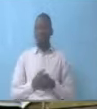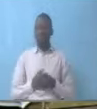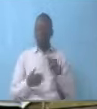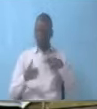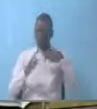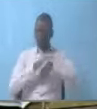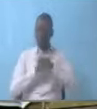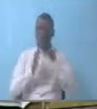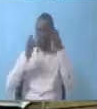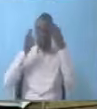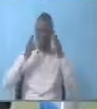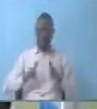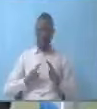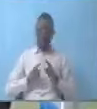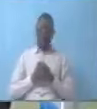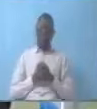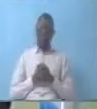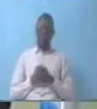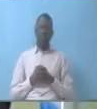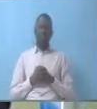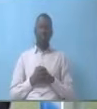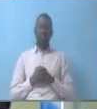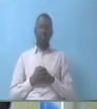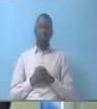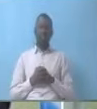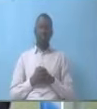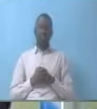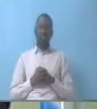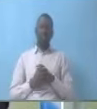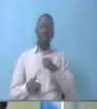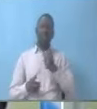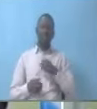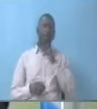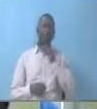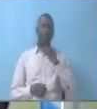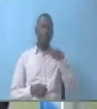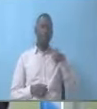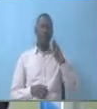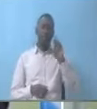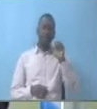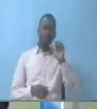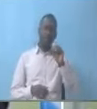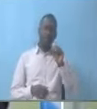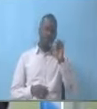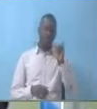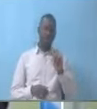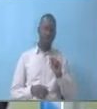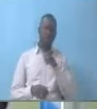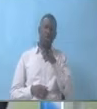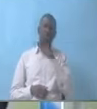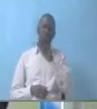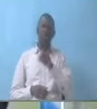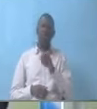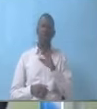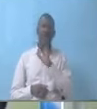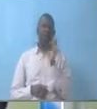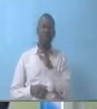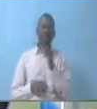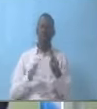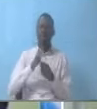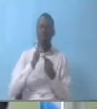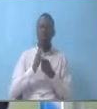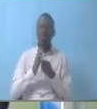law. Yes. Mr. Mbai, you did very important cases in the legal history of this